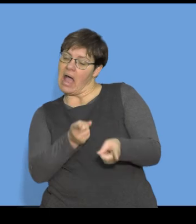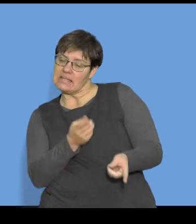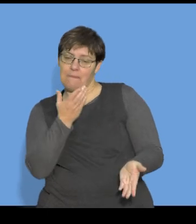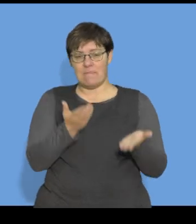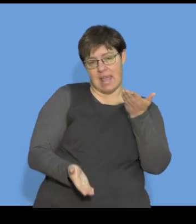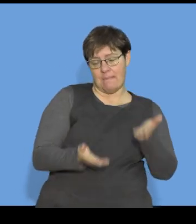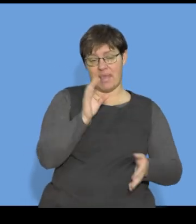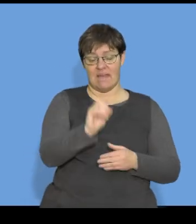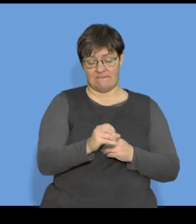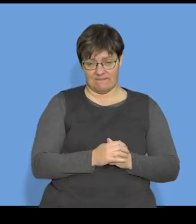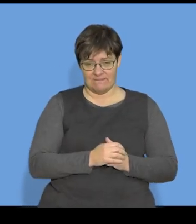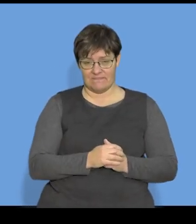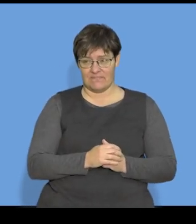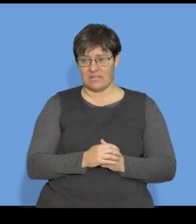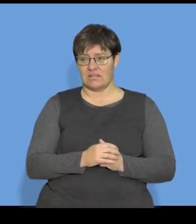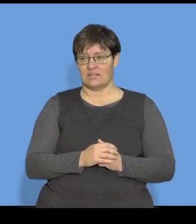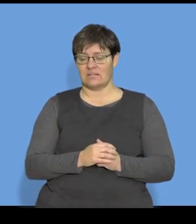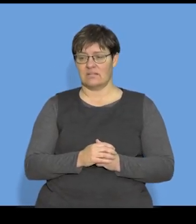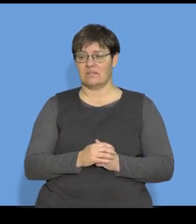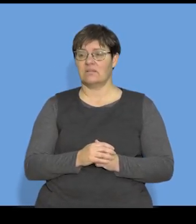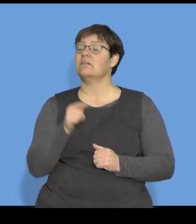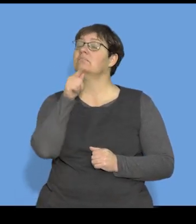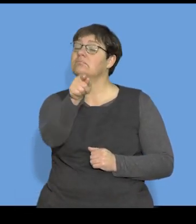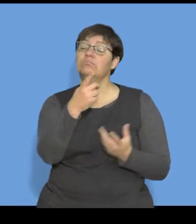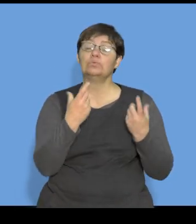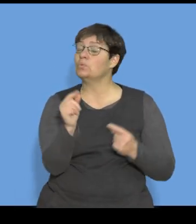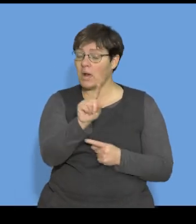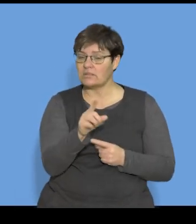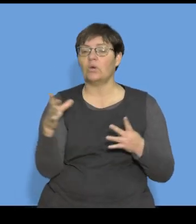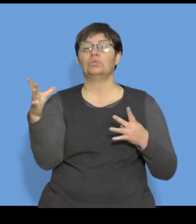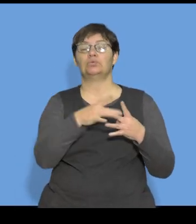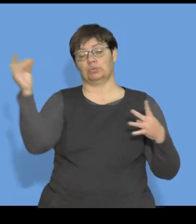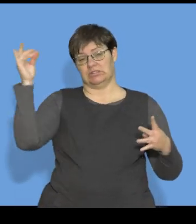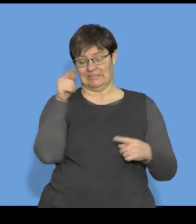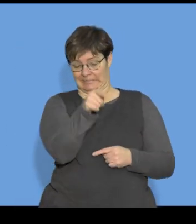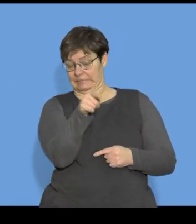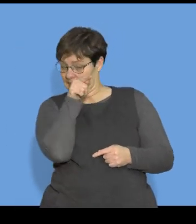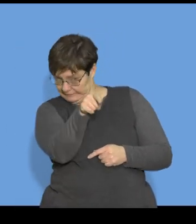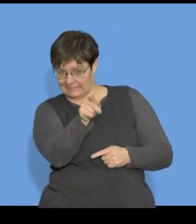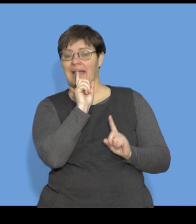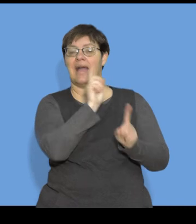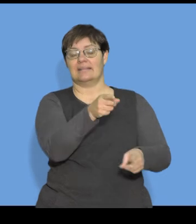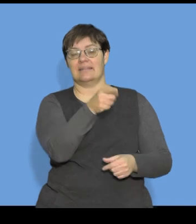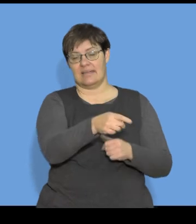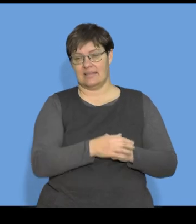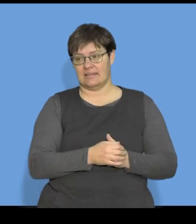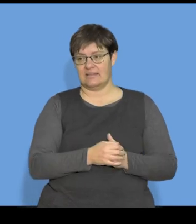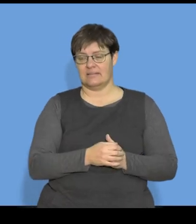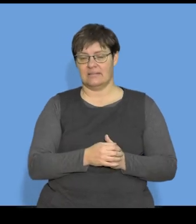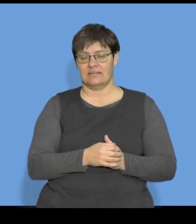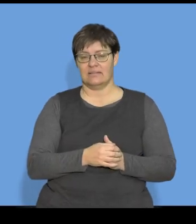possible answers to the questions. Then what you do, you only choose the